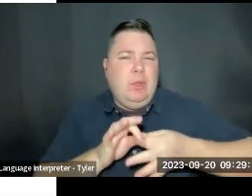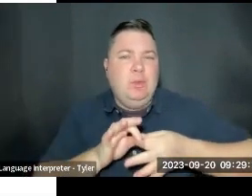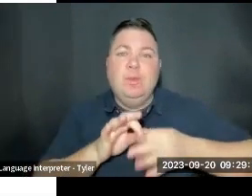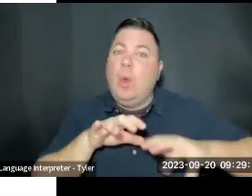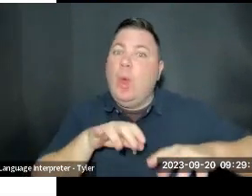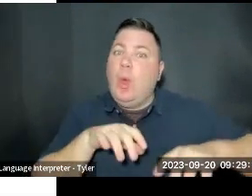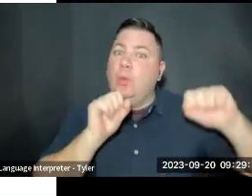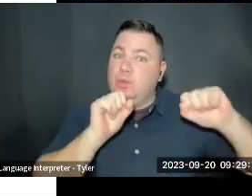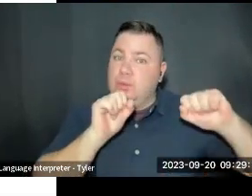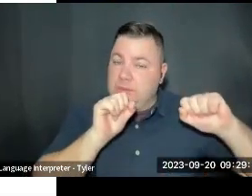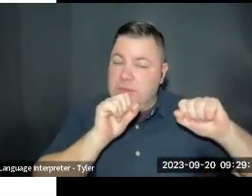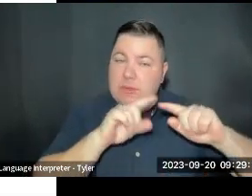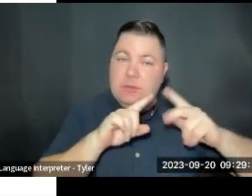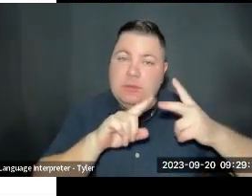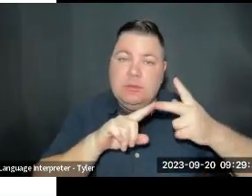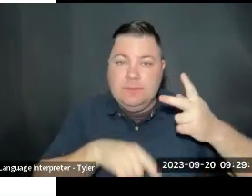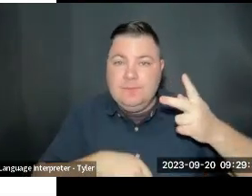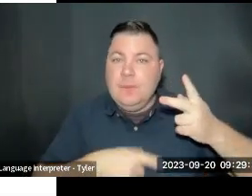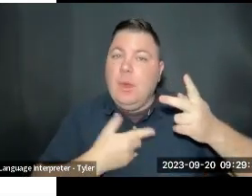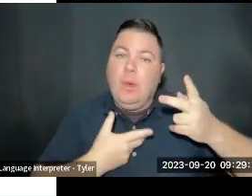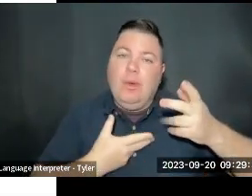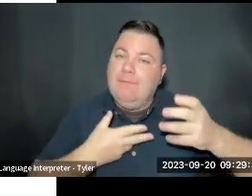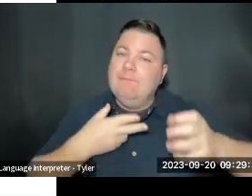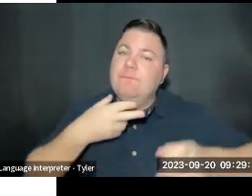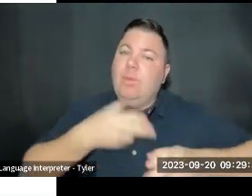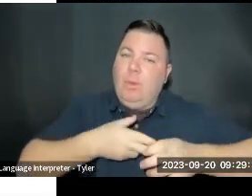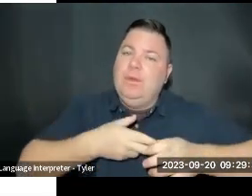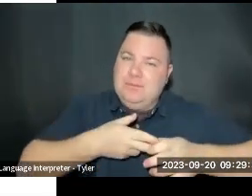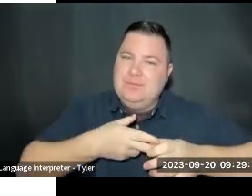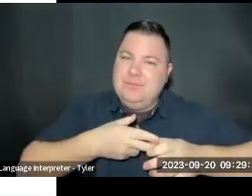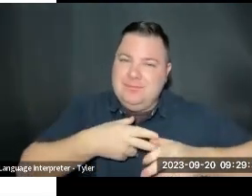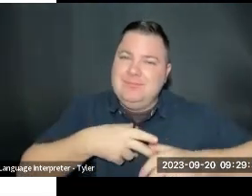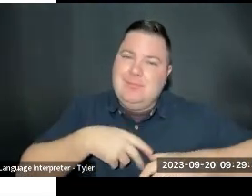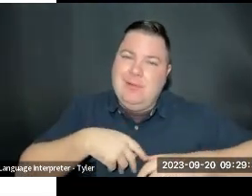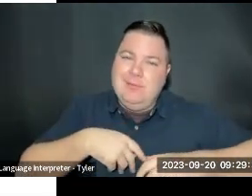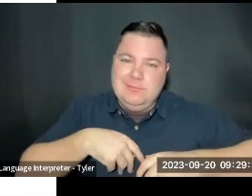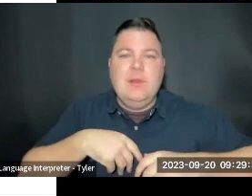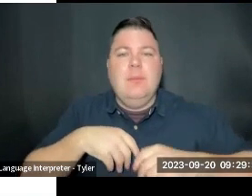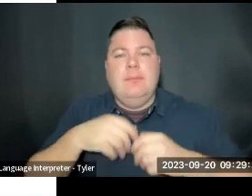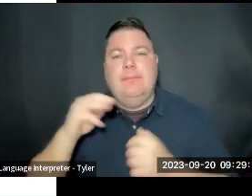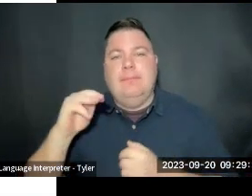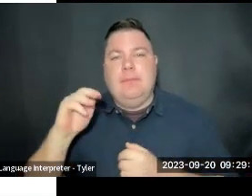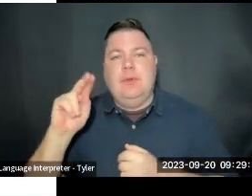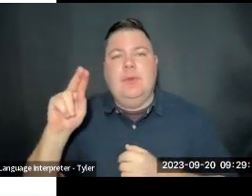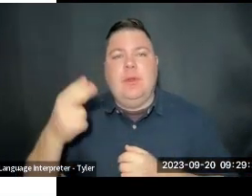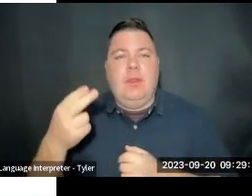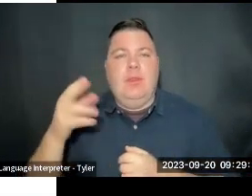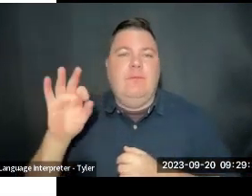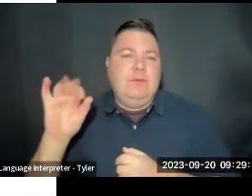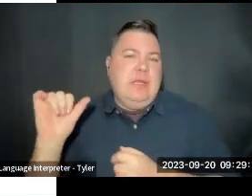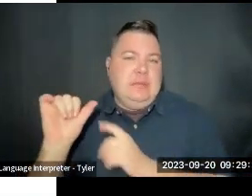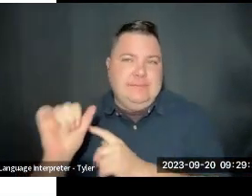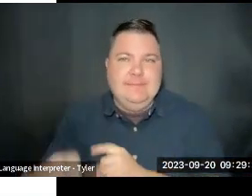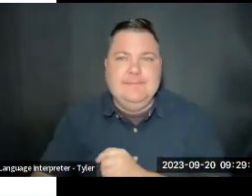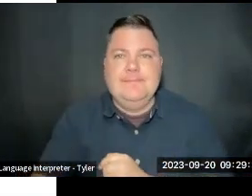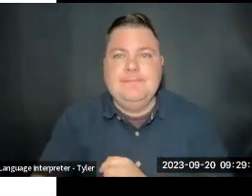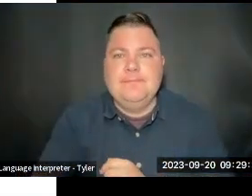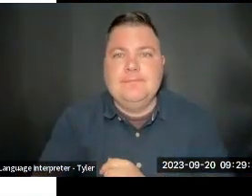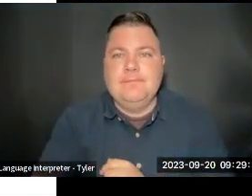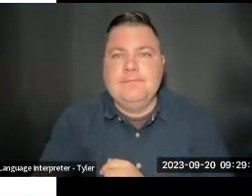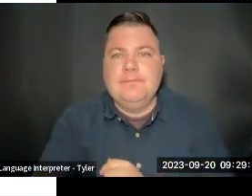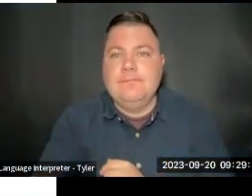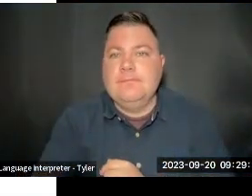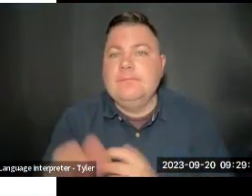hosting or participating in mental health first aid. While we at Missouri Mental